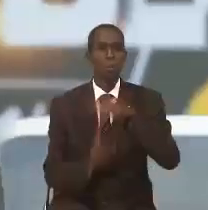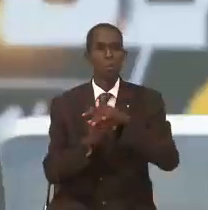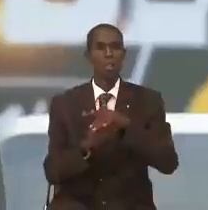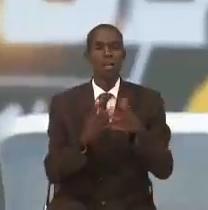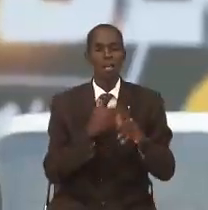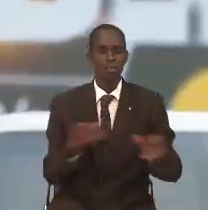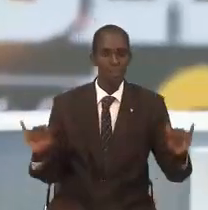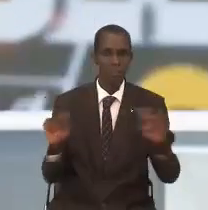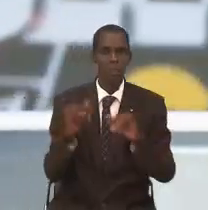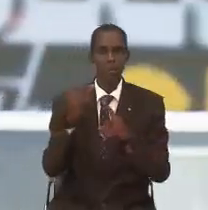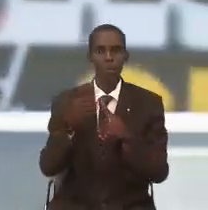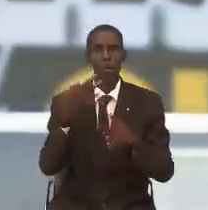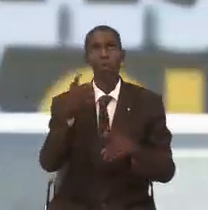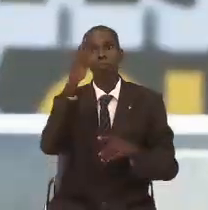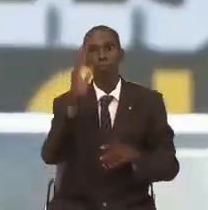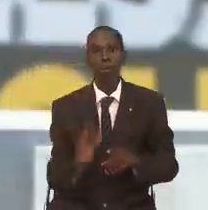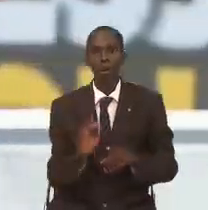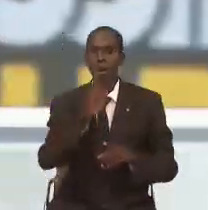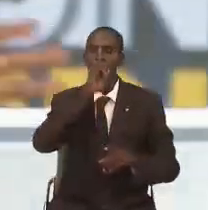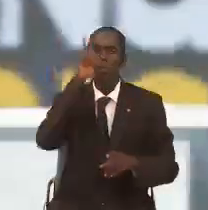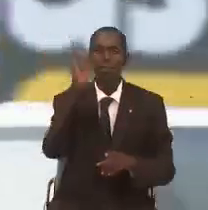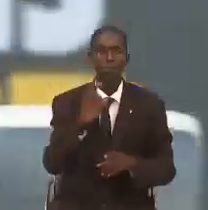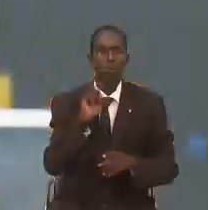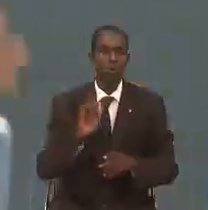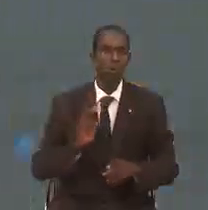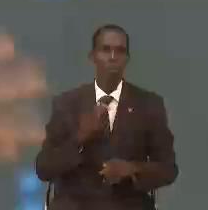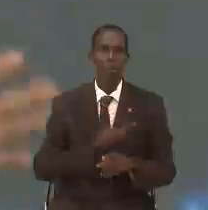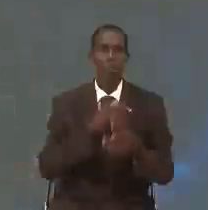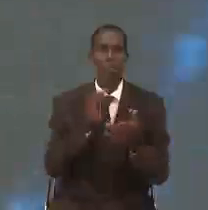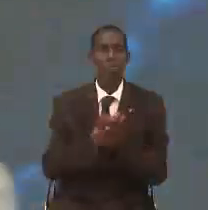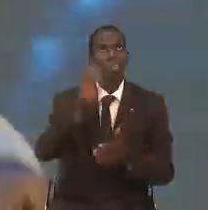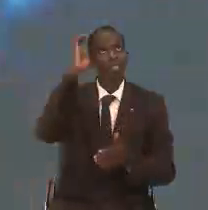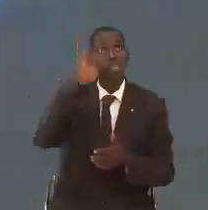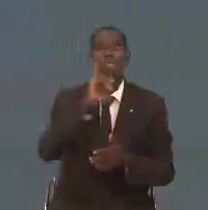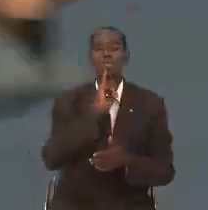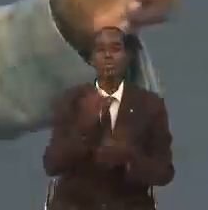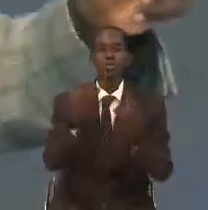God assures us that he is coming the second